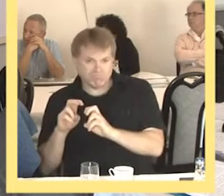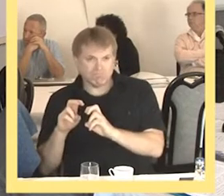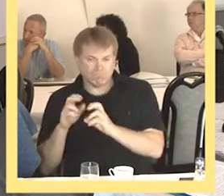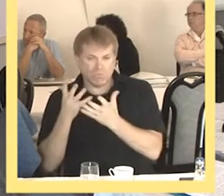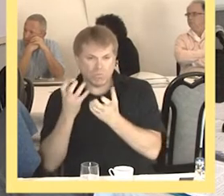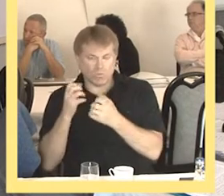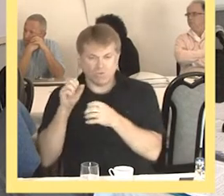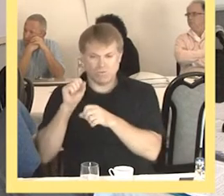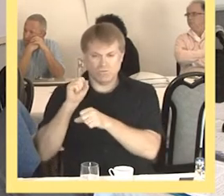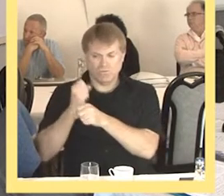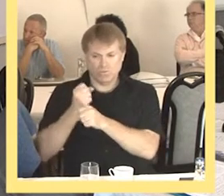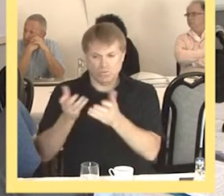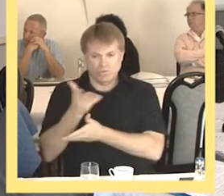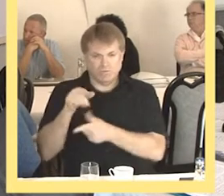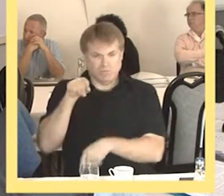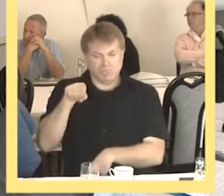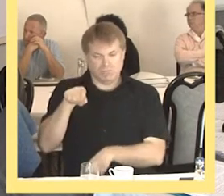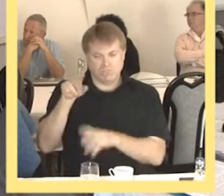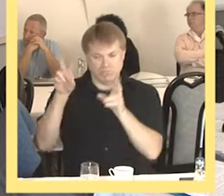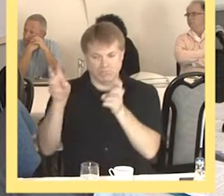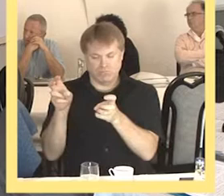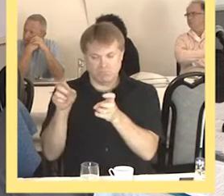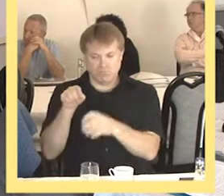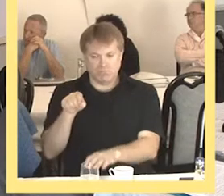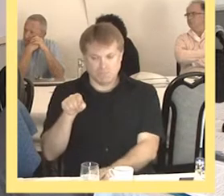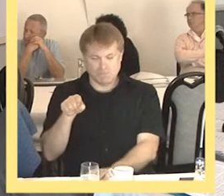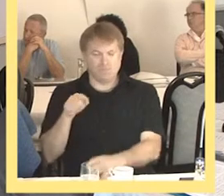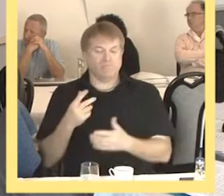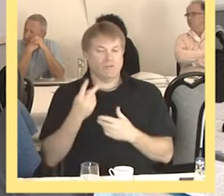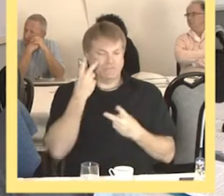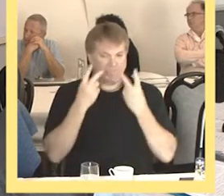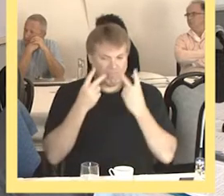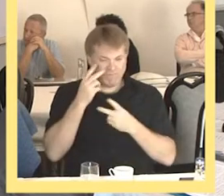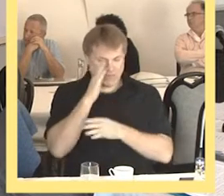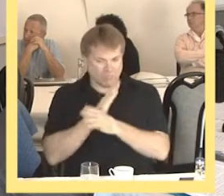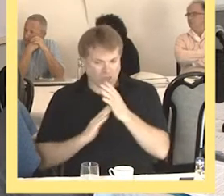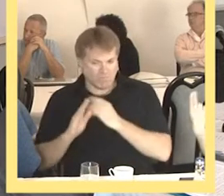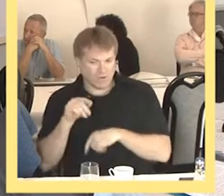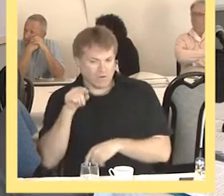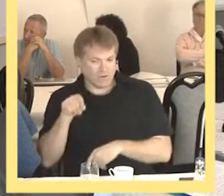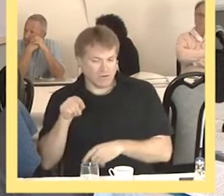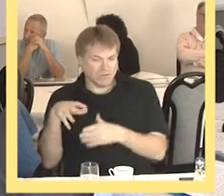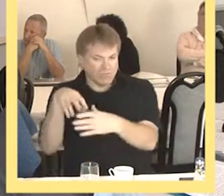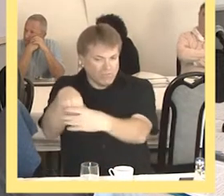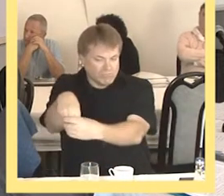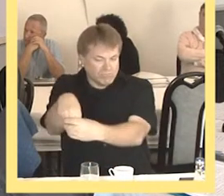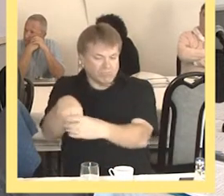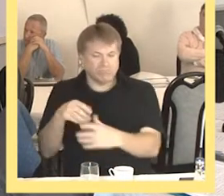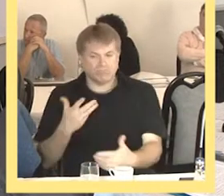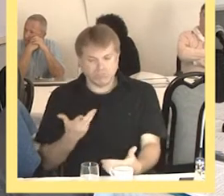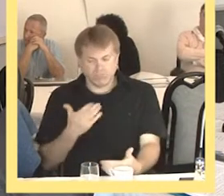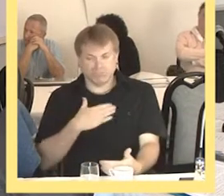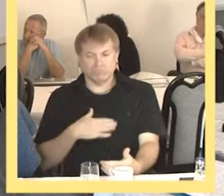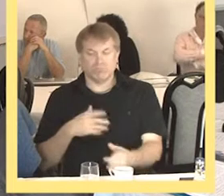were talking about a lot of different things and discussing a lot of different topics during our workshop and our